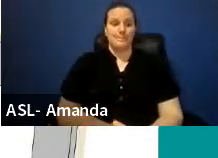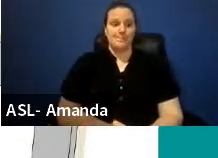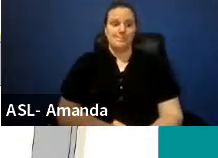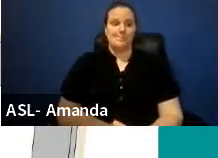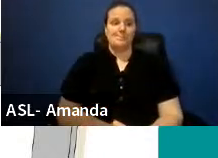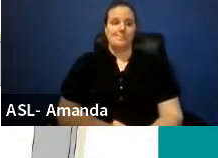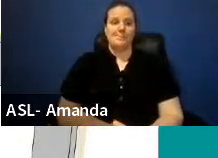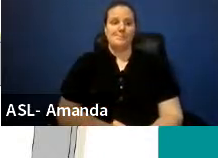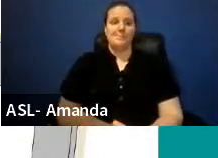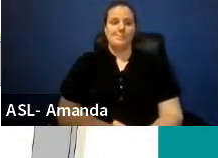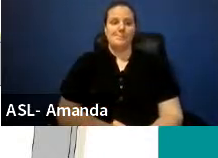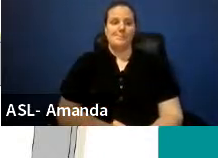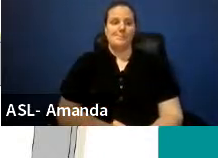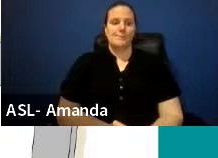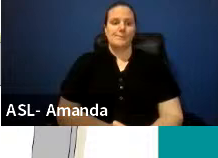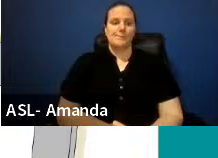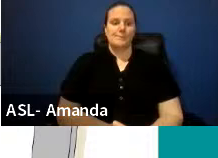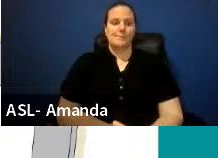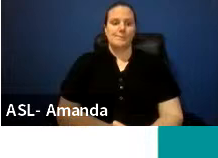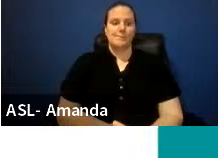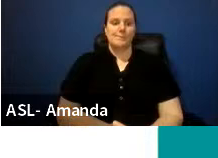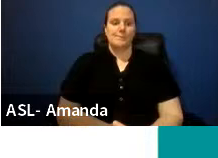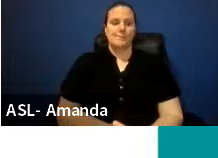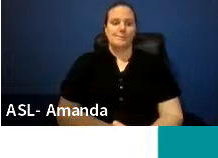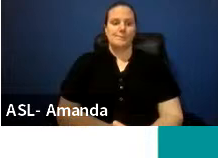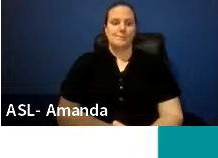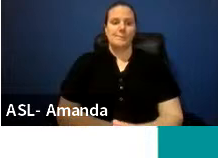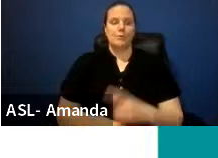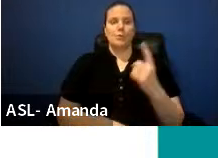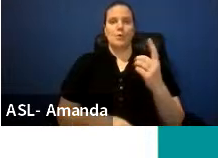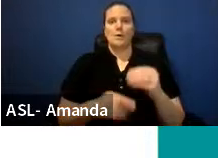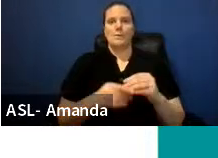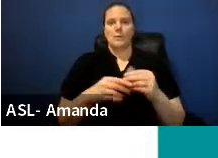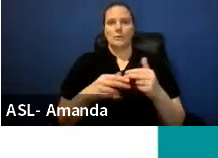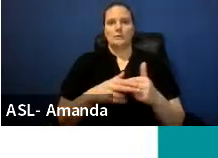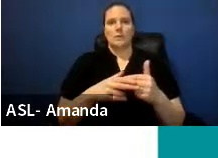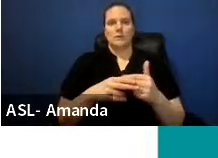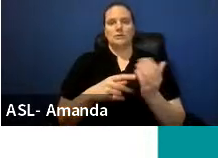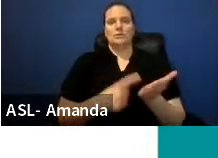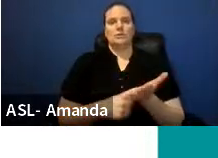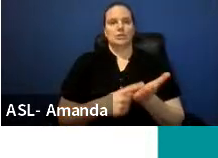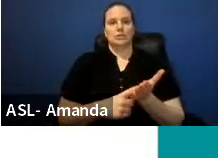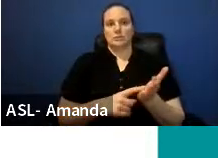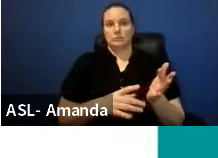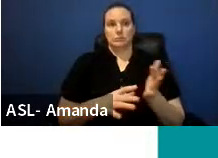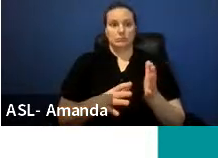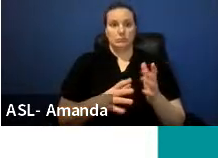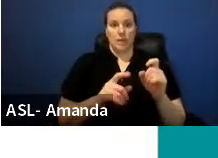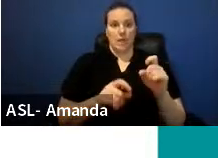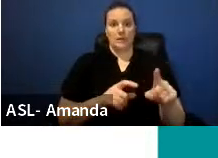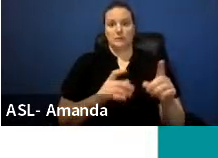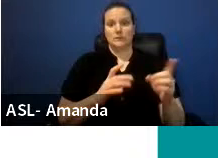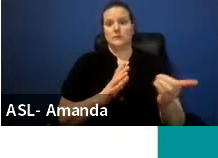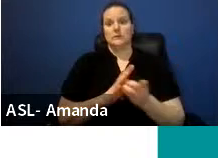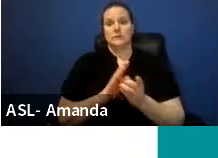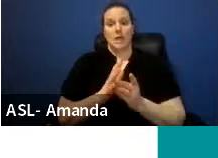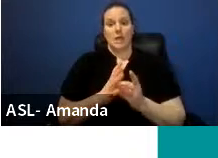We had one more slide, which was just a discussion slide to ask if there were questions, design elements